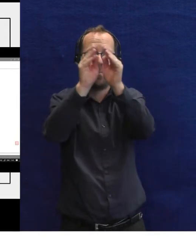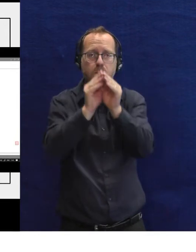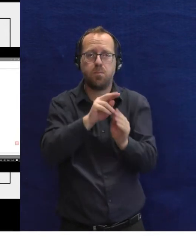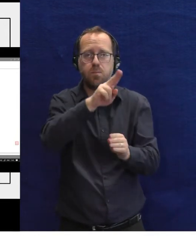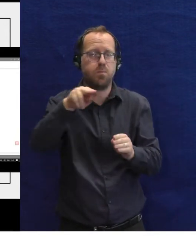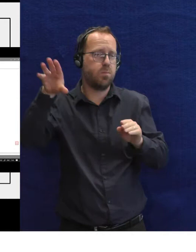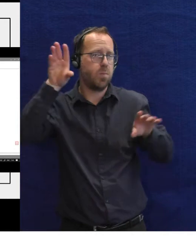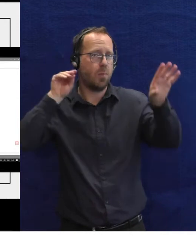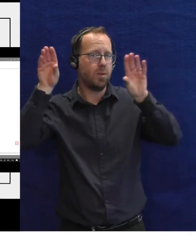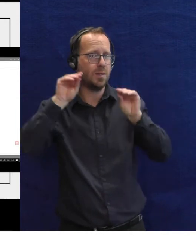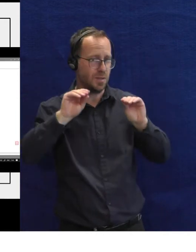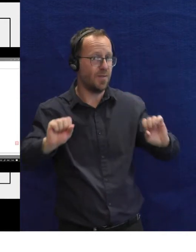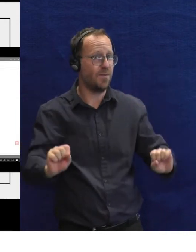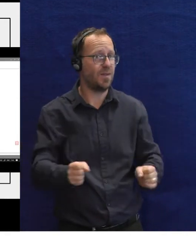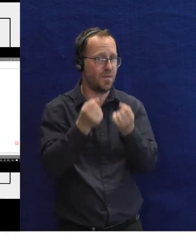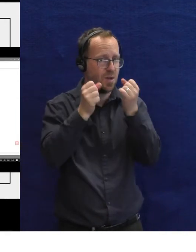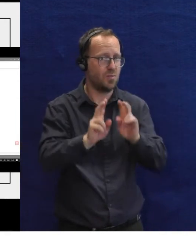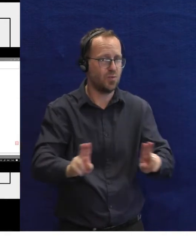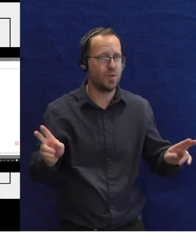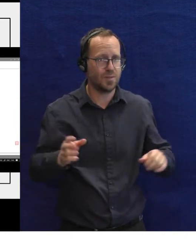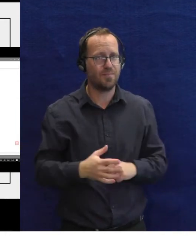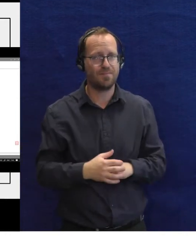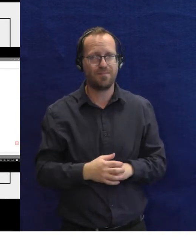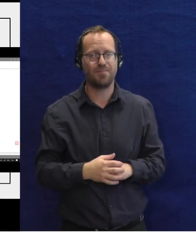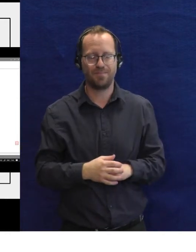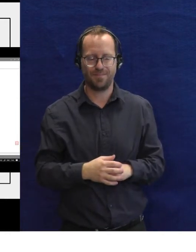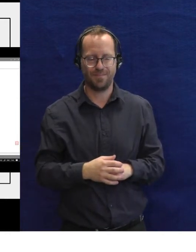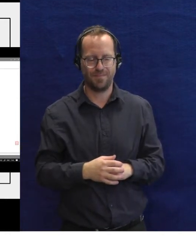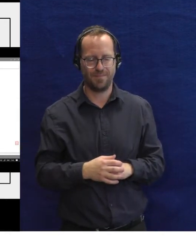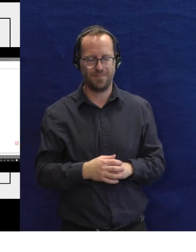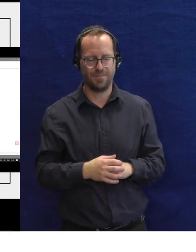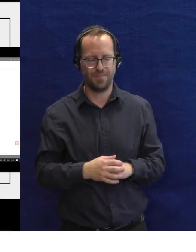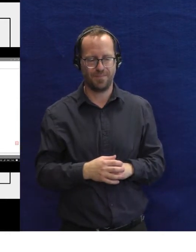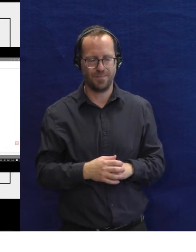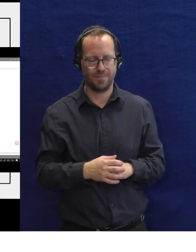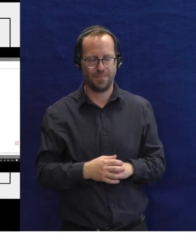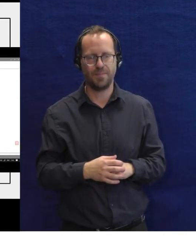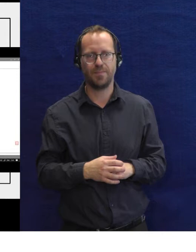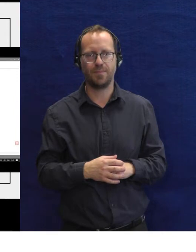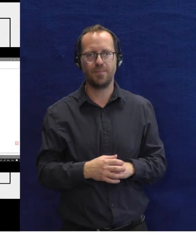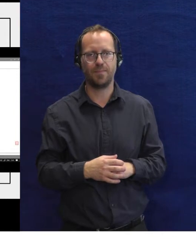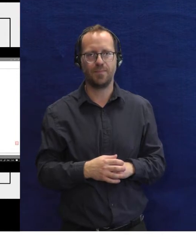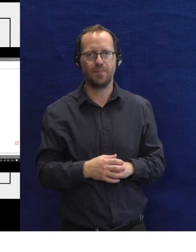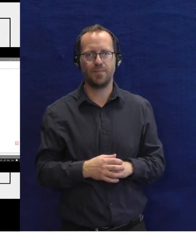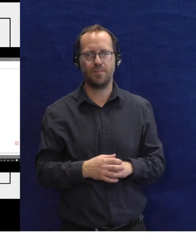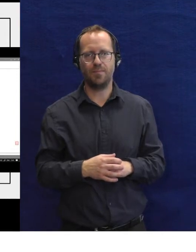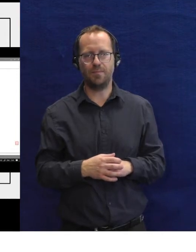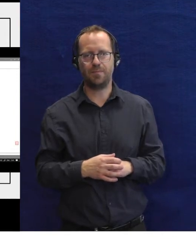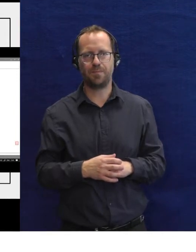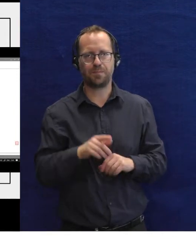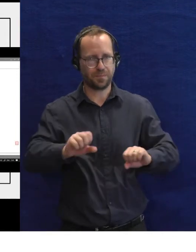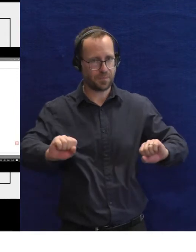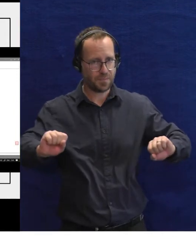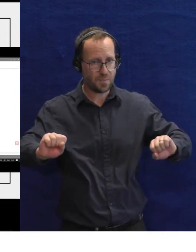description. This, let's say, creating of the project files